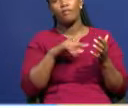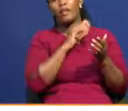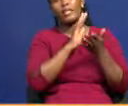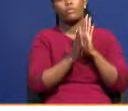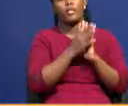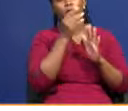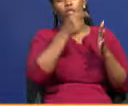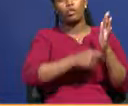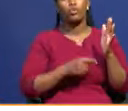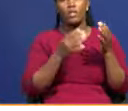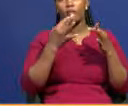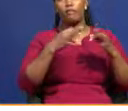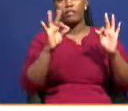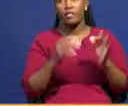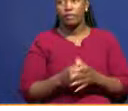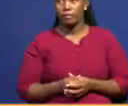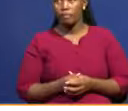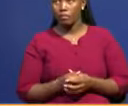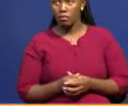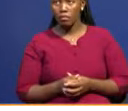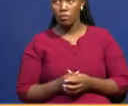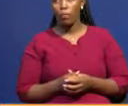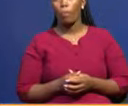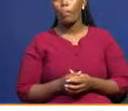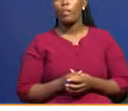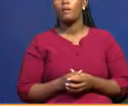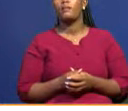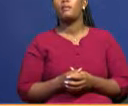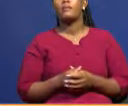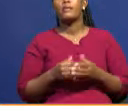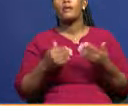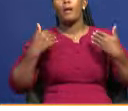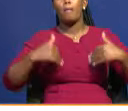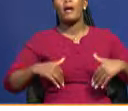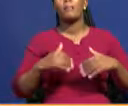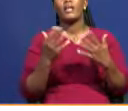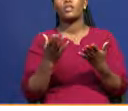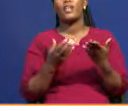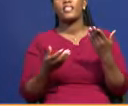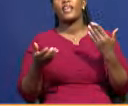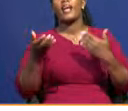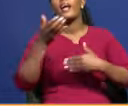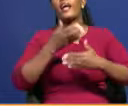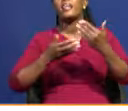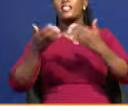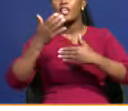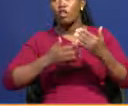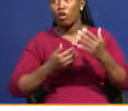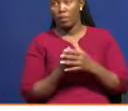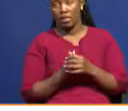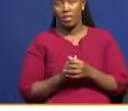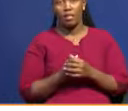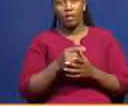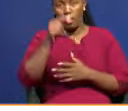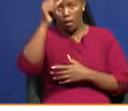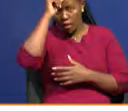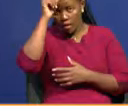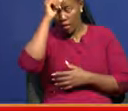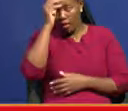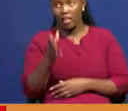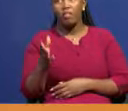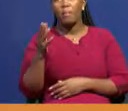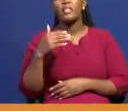Well, Abdi, the argument here as an economist would be government has always